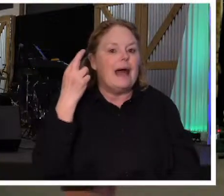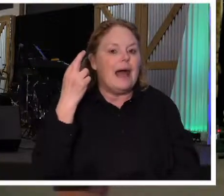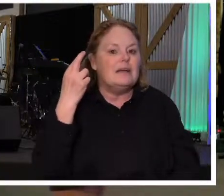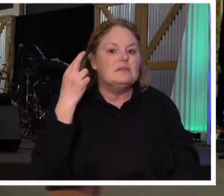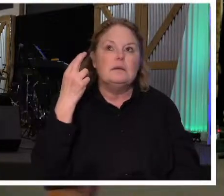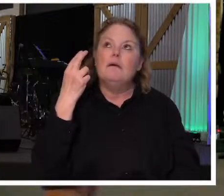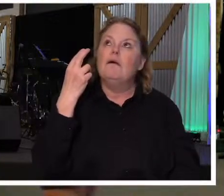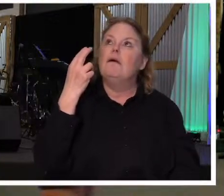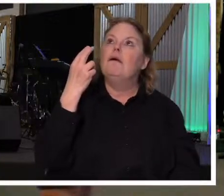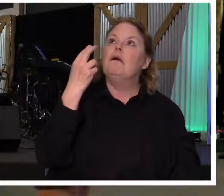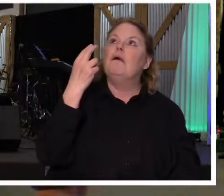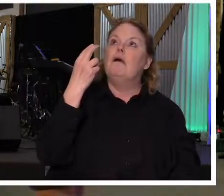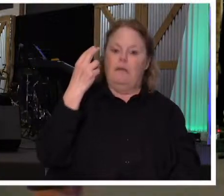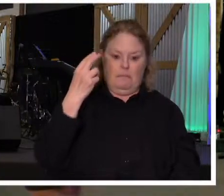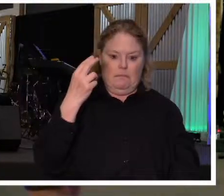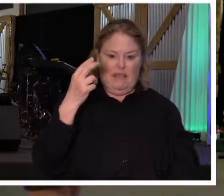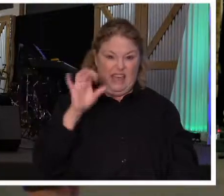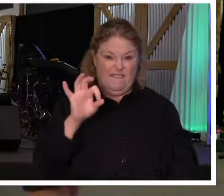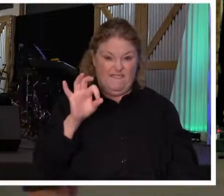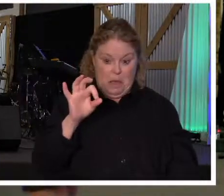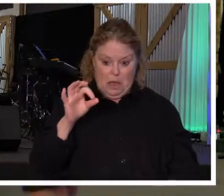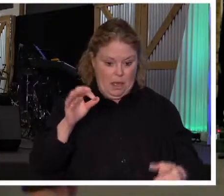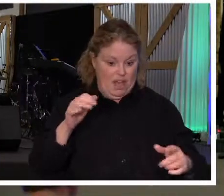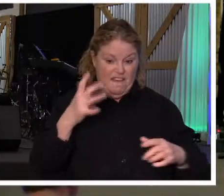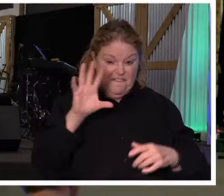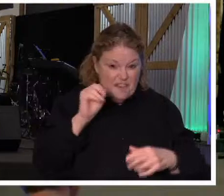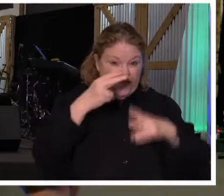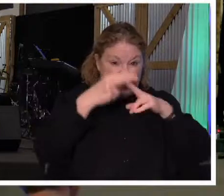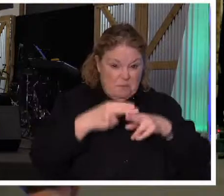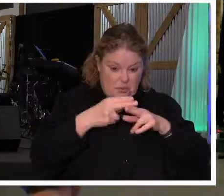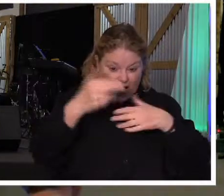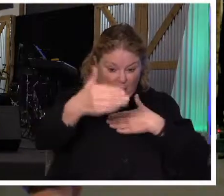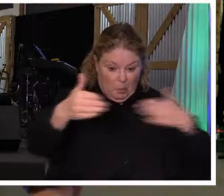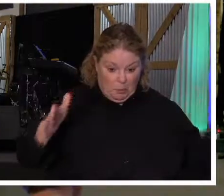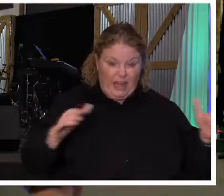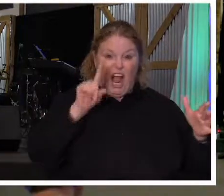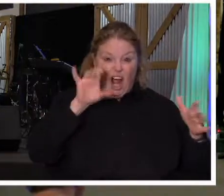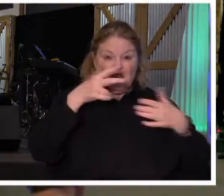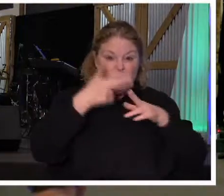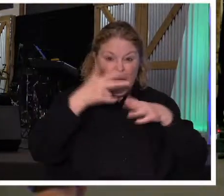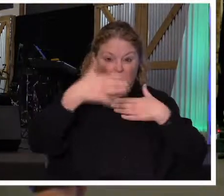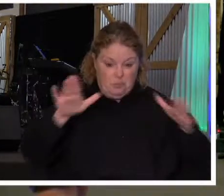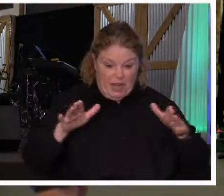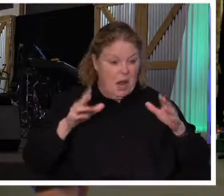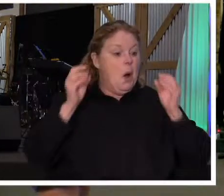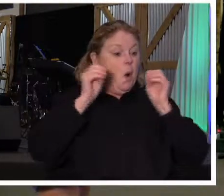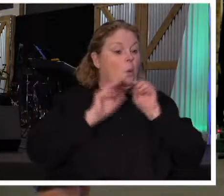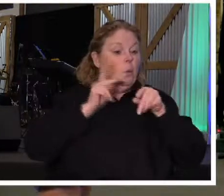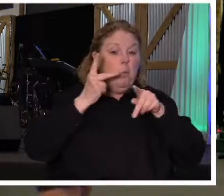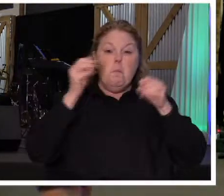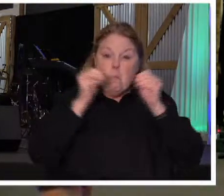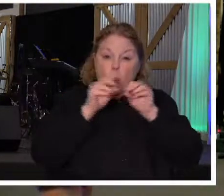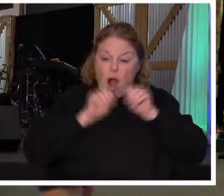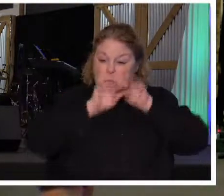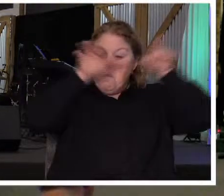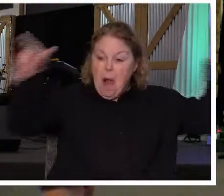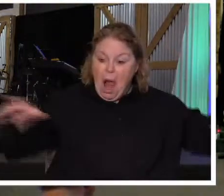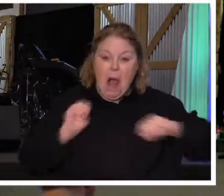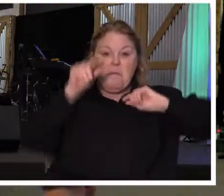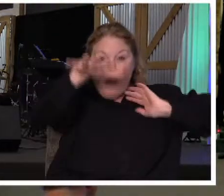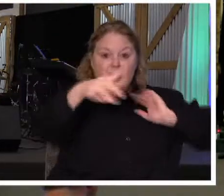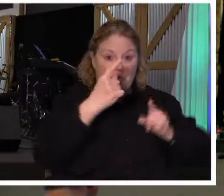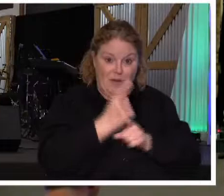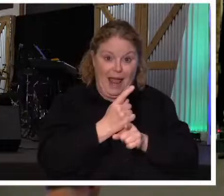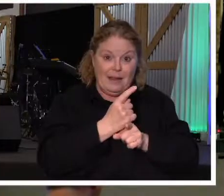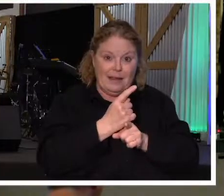the weightier the brick that's heavier than water, it causes everything around it to go. And when we realize that the reality of God, when he comes down